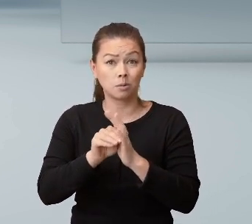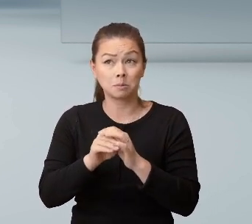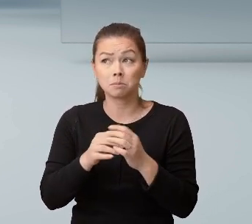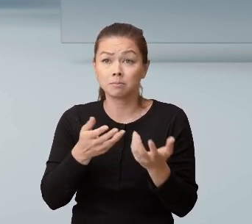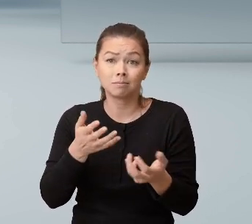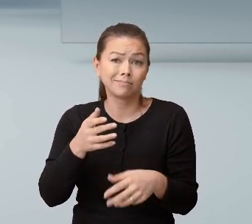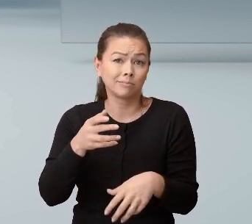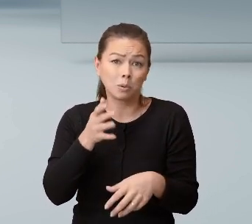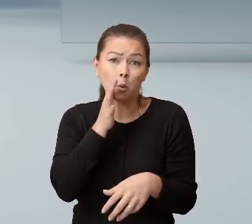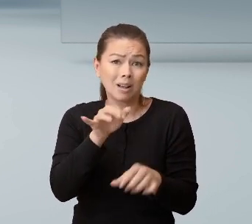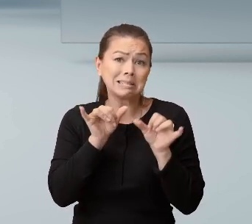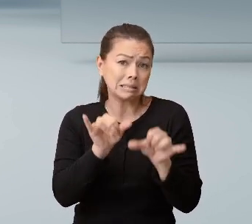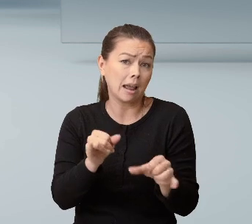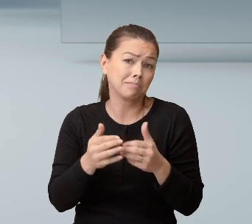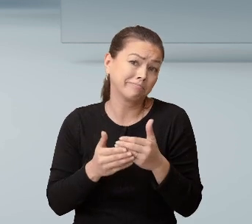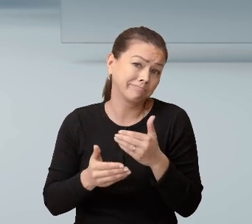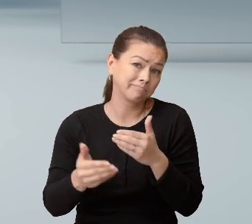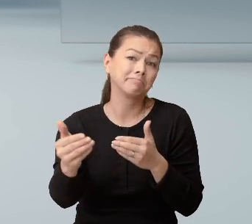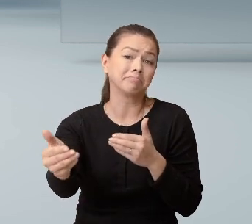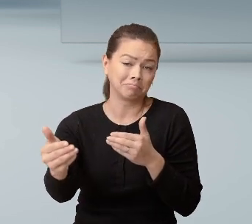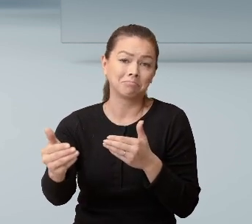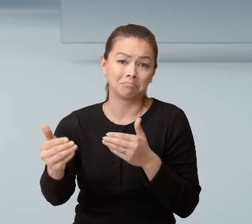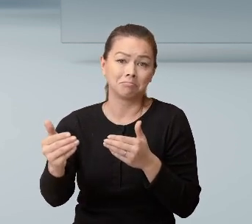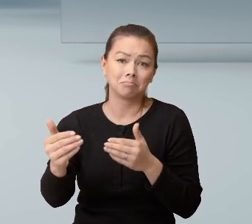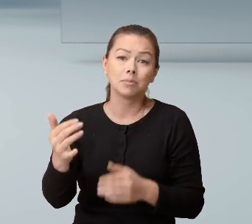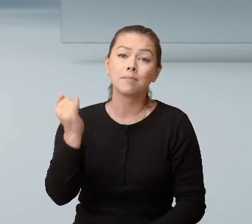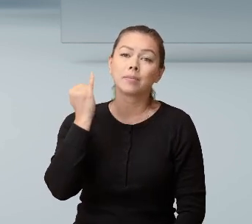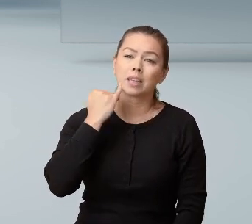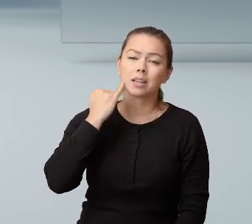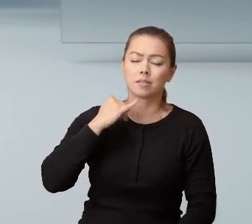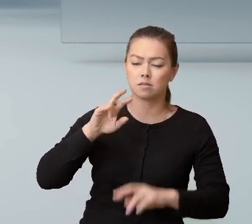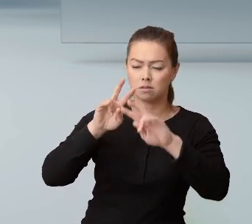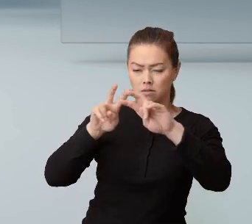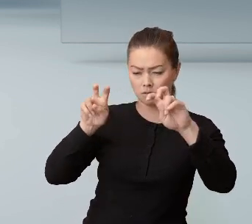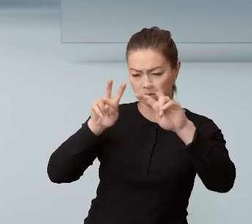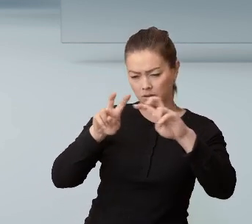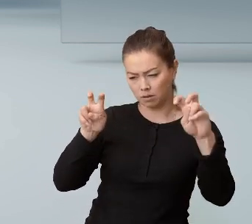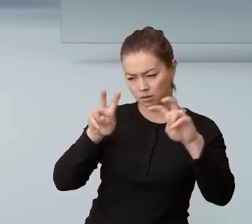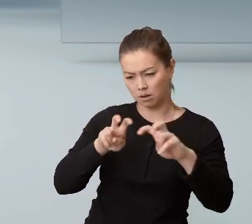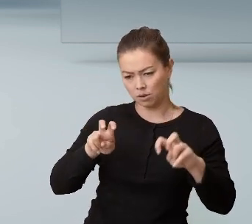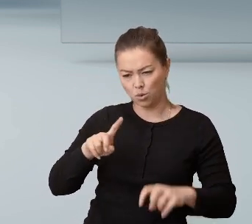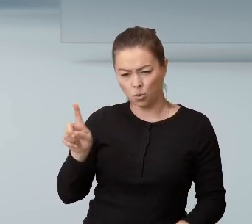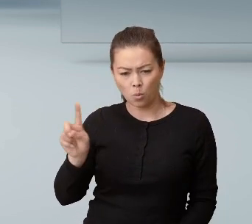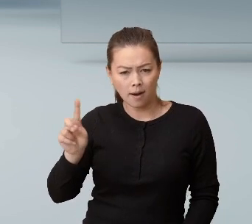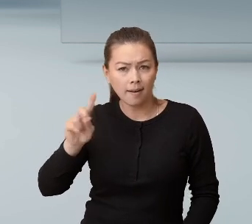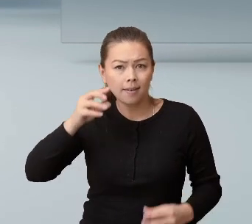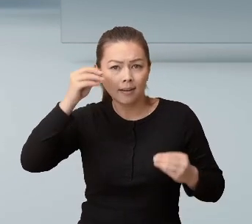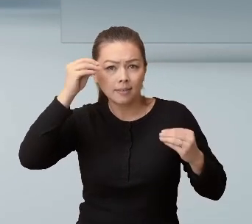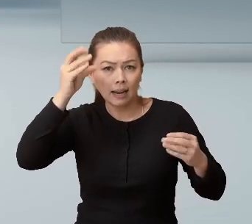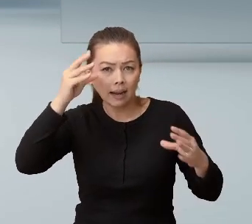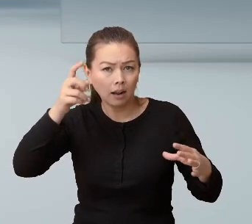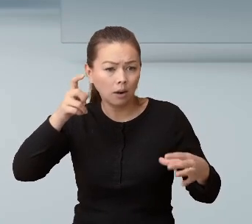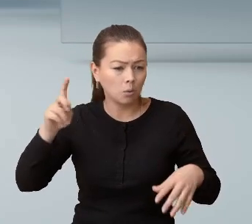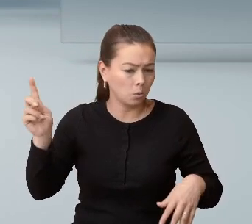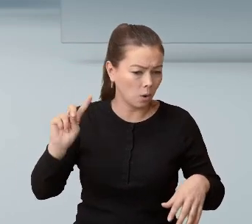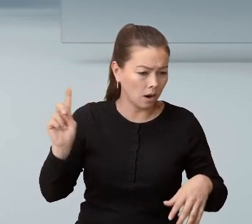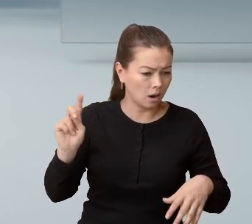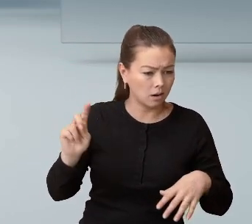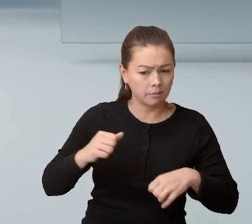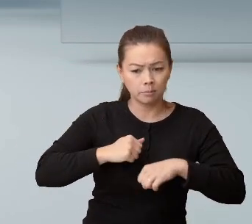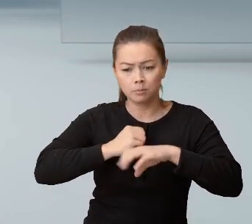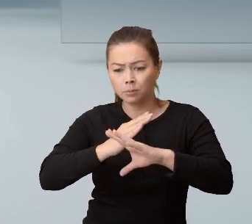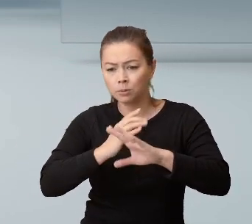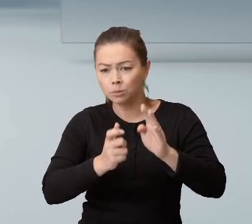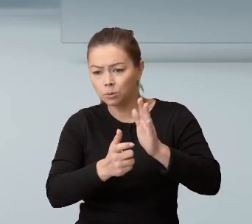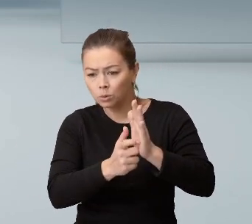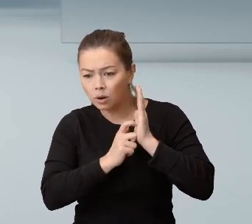essentially here to stay. And when we look to understand where we can then protect our data, this is where, from a